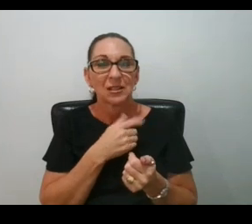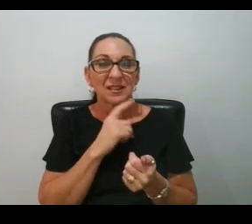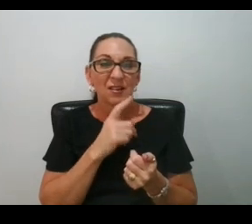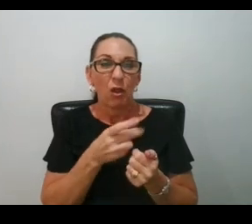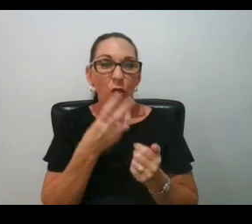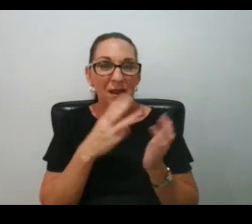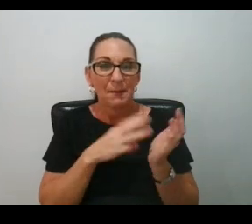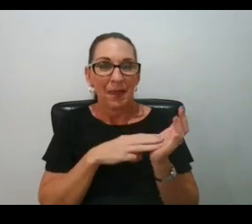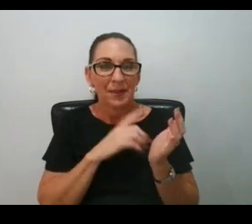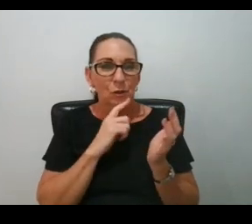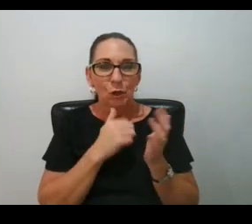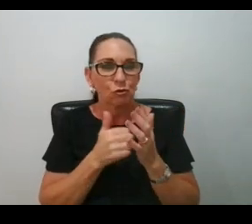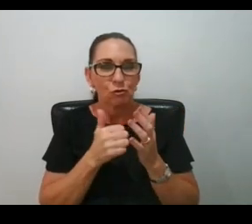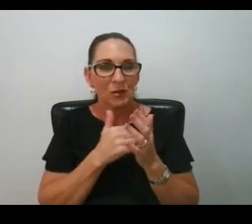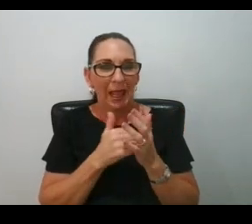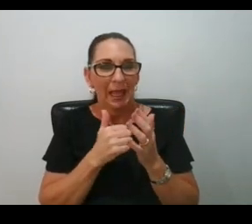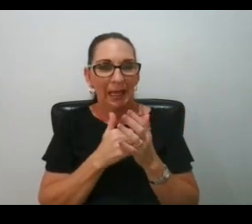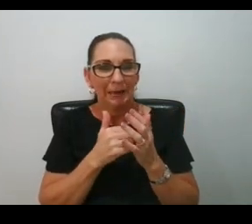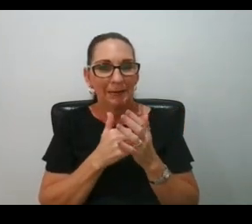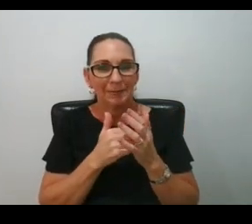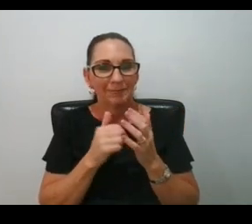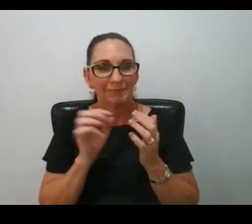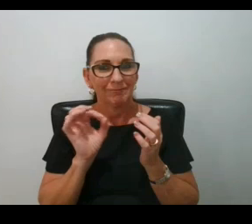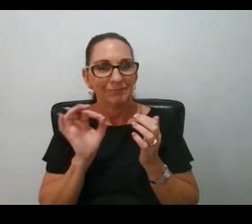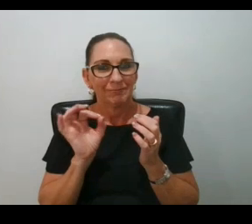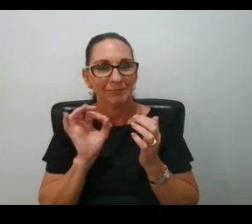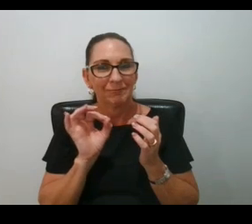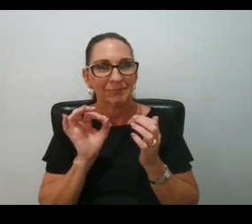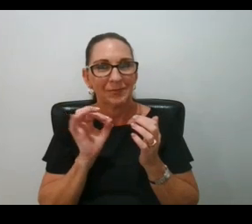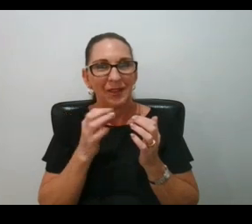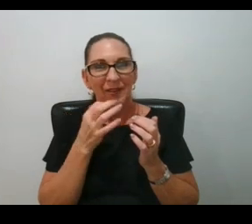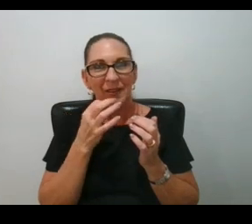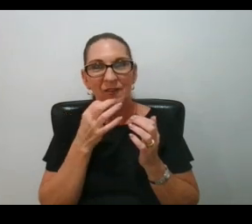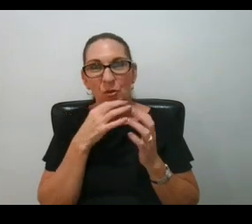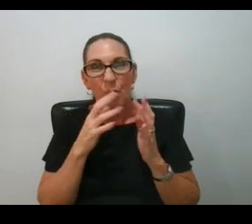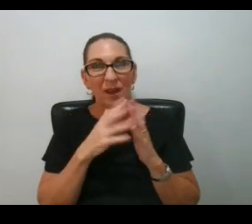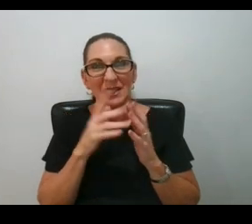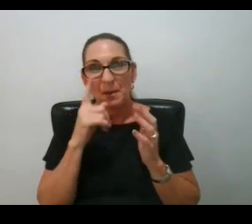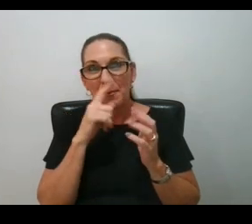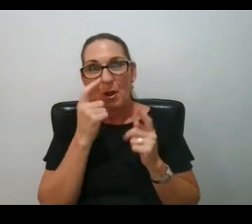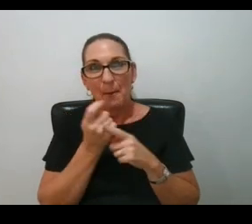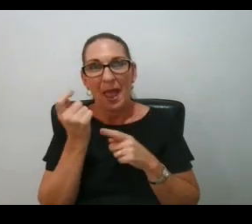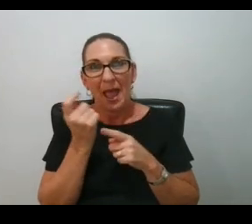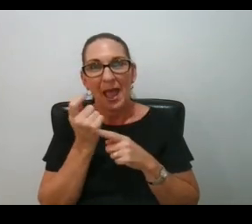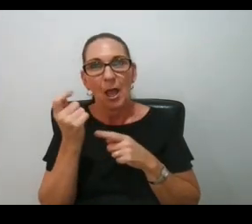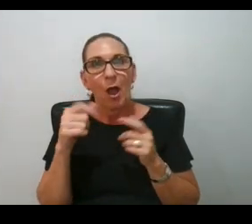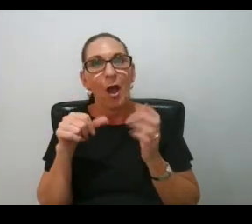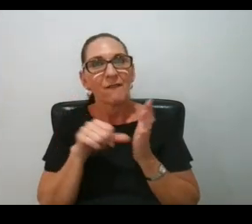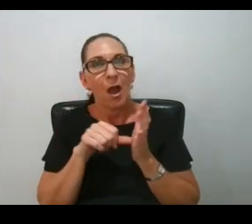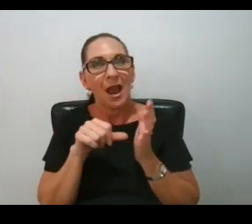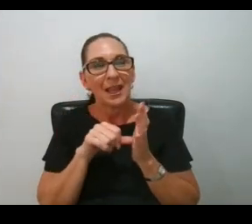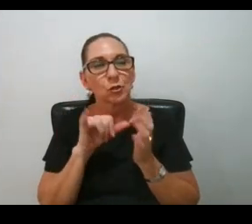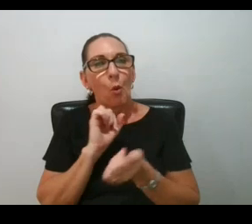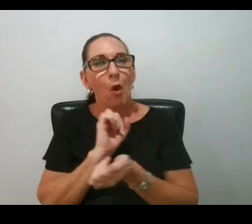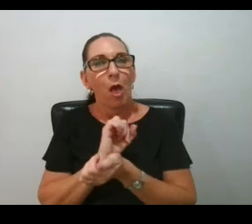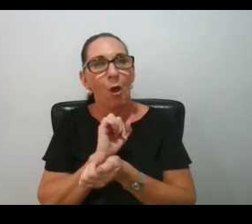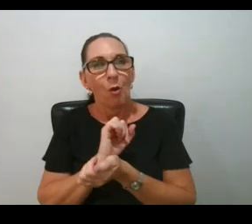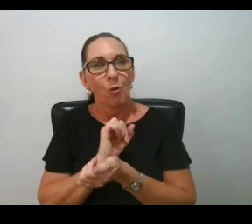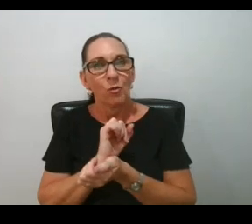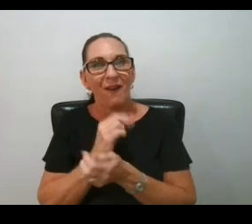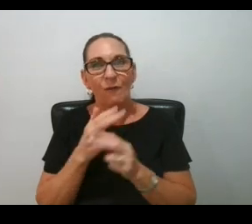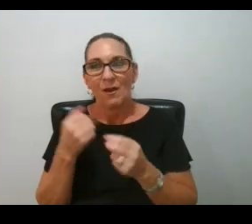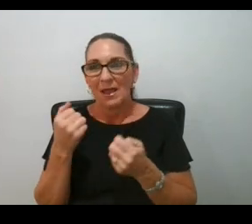week. And then people are often paying a finance or a loan for a car that doesn't work.